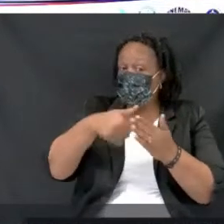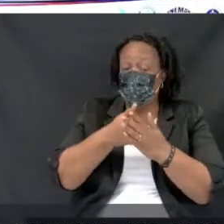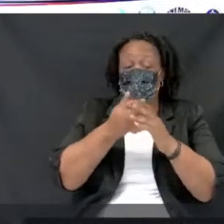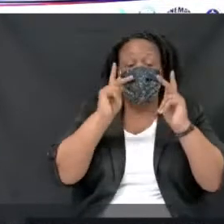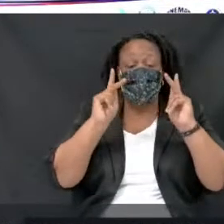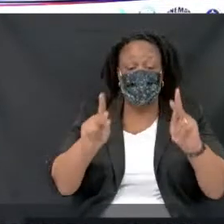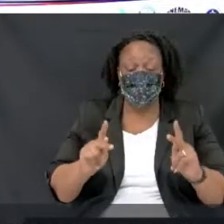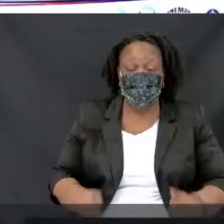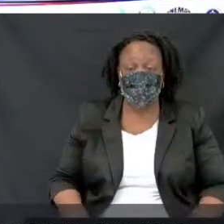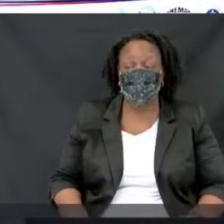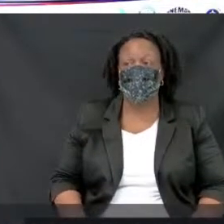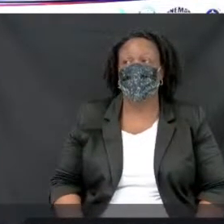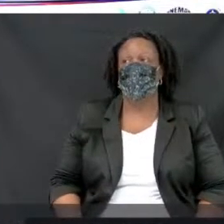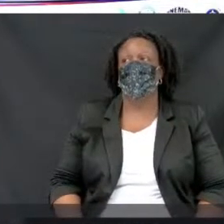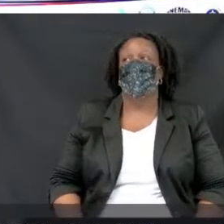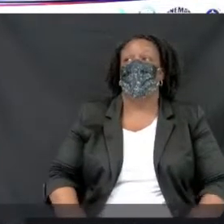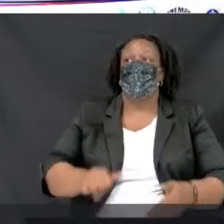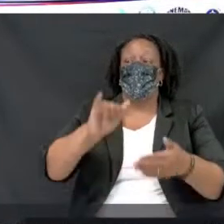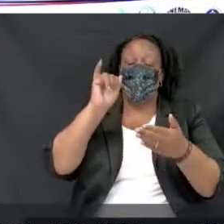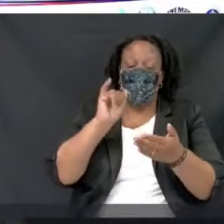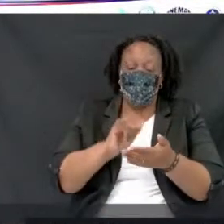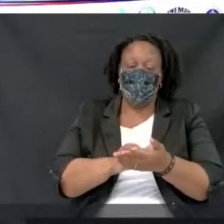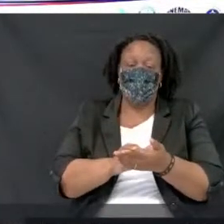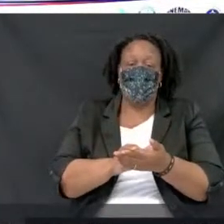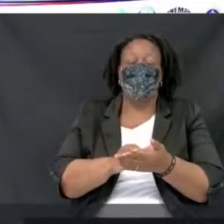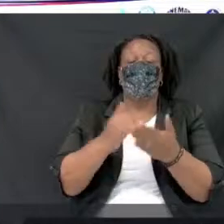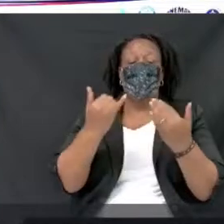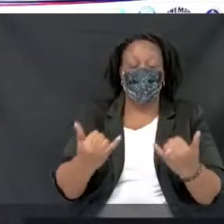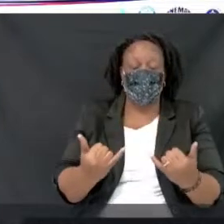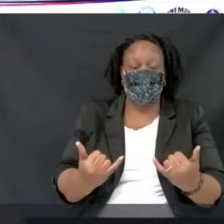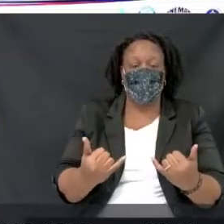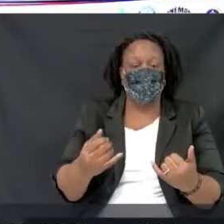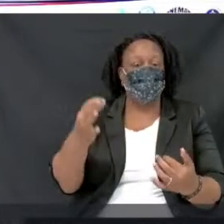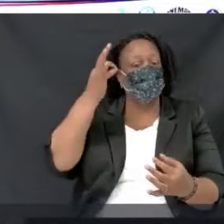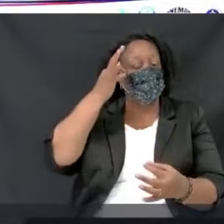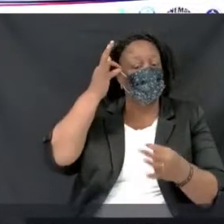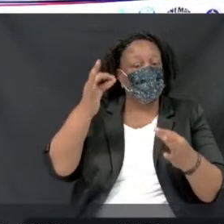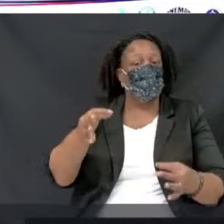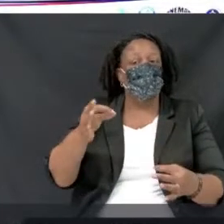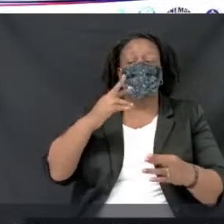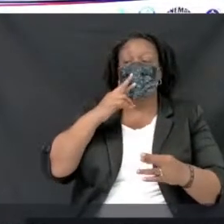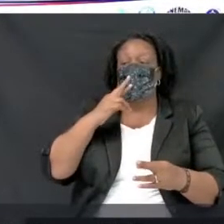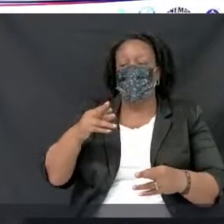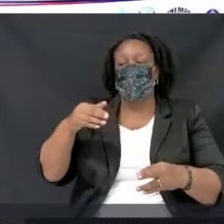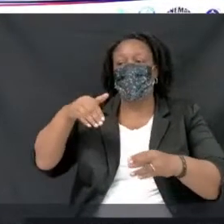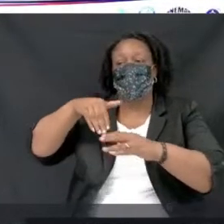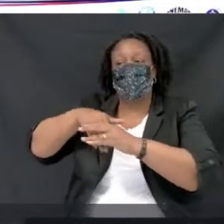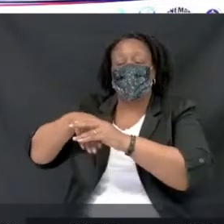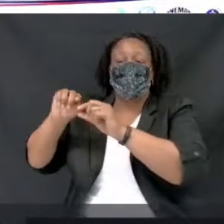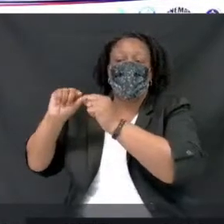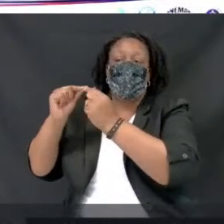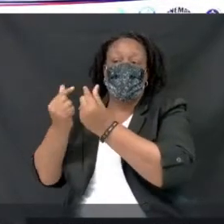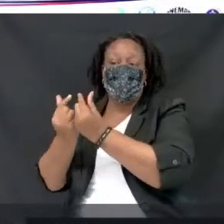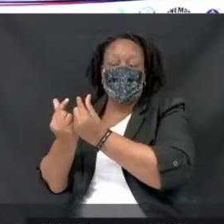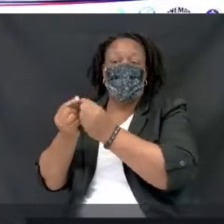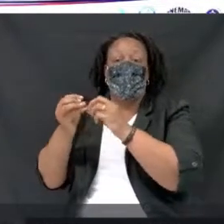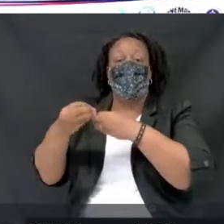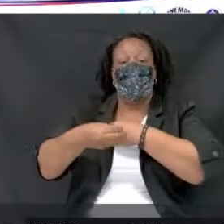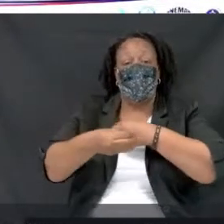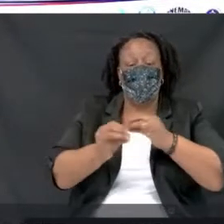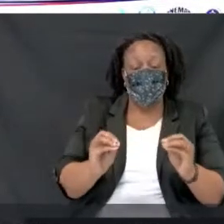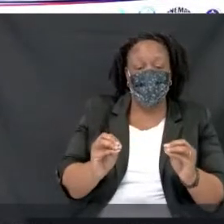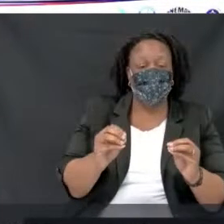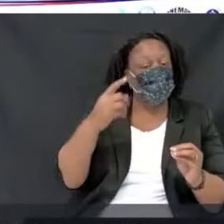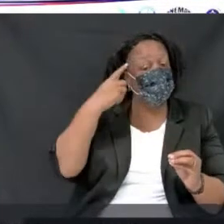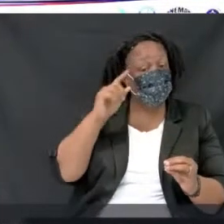the recommendations that are before the cabinet. Once these have favorable approval,